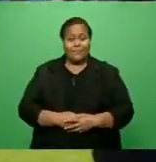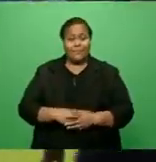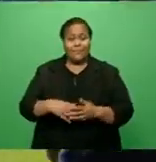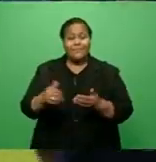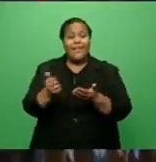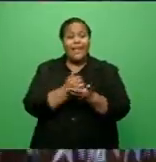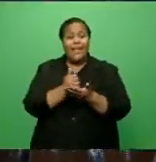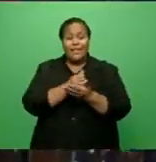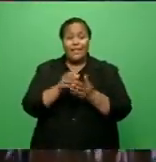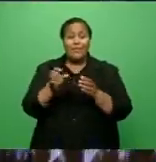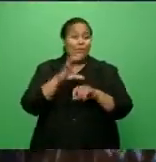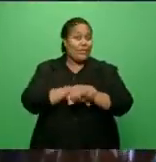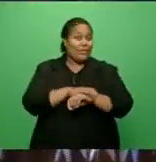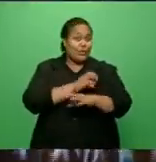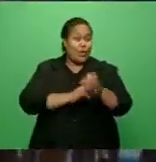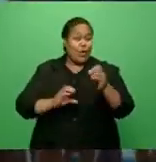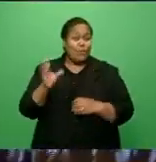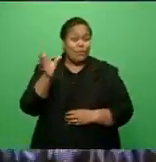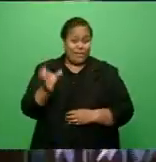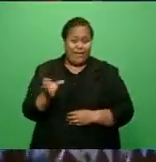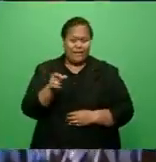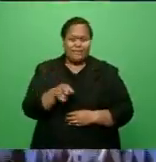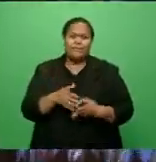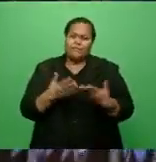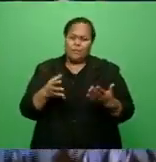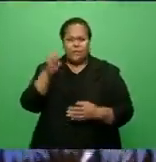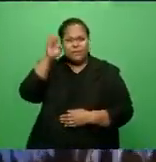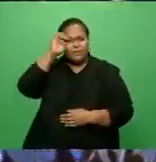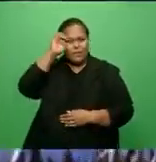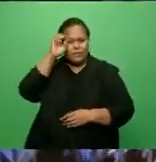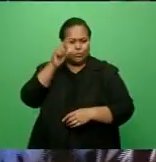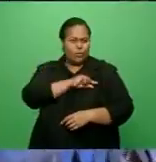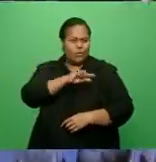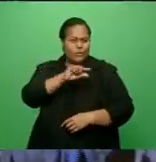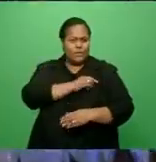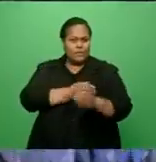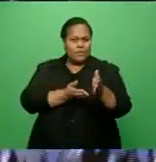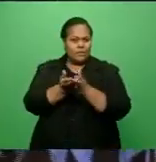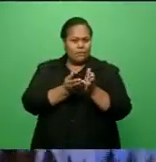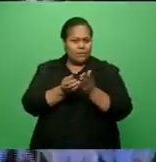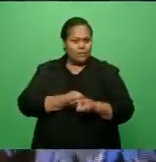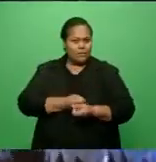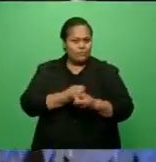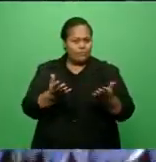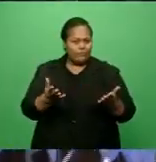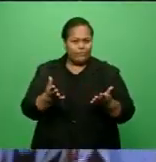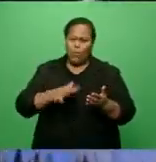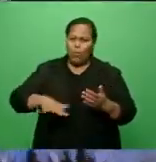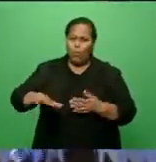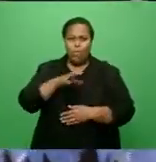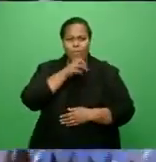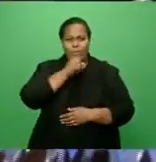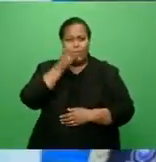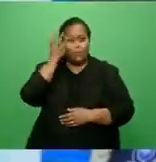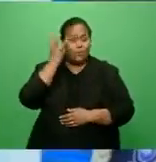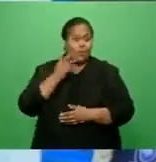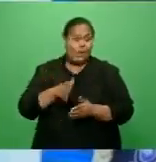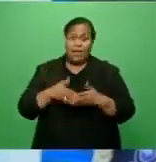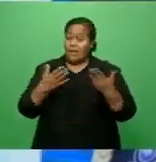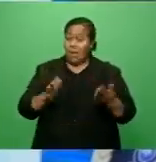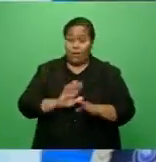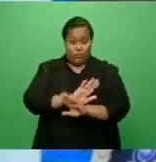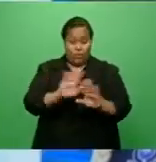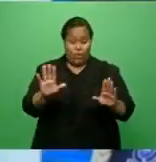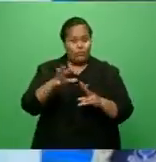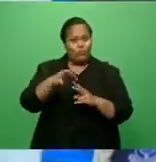Rusiate Tunravu says he expects quality service delivery from every man and woman. This is now your chosen careers, and